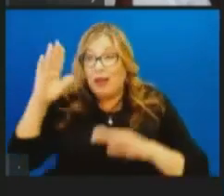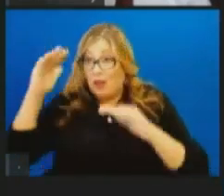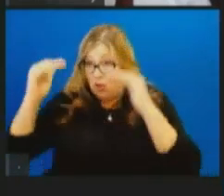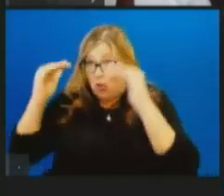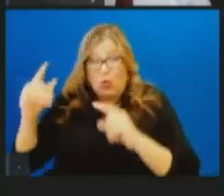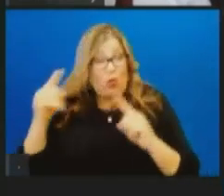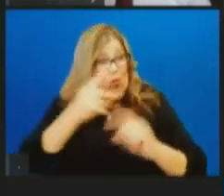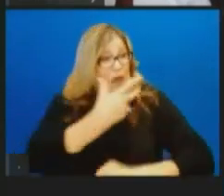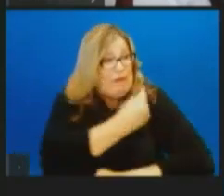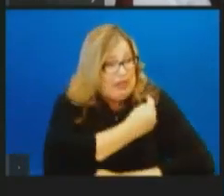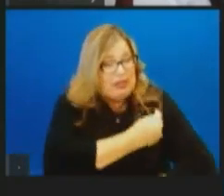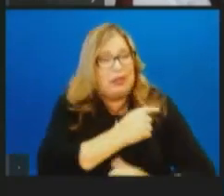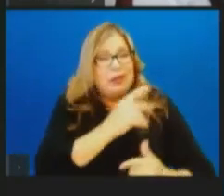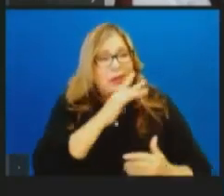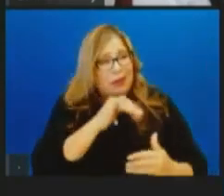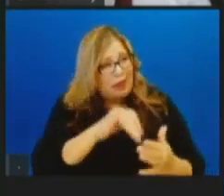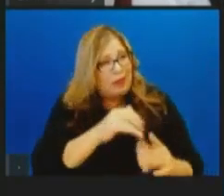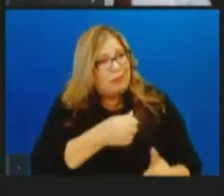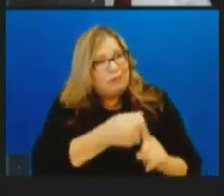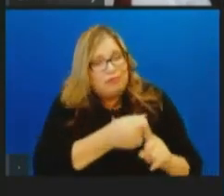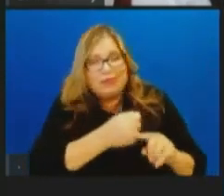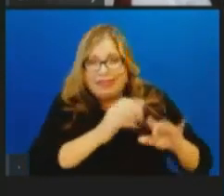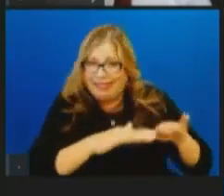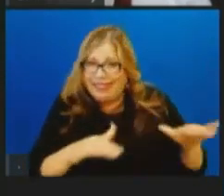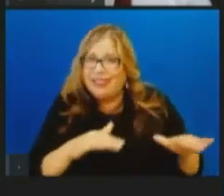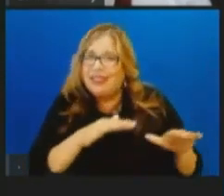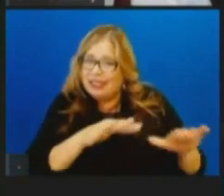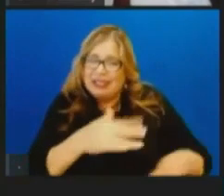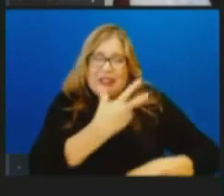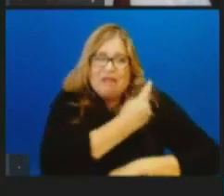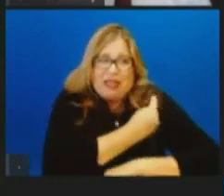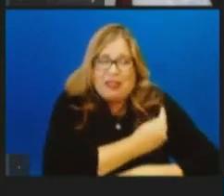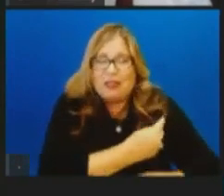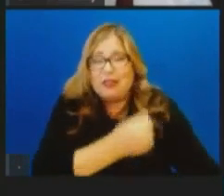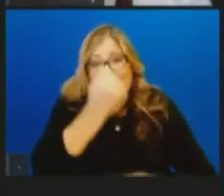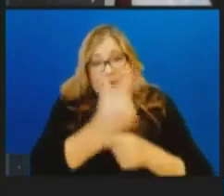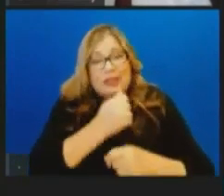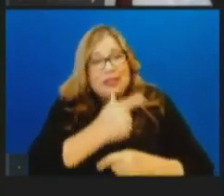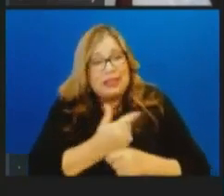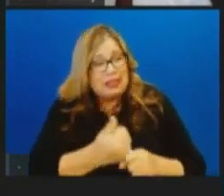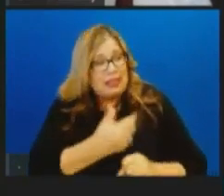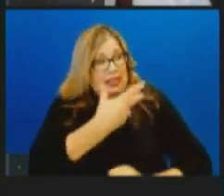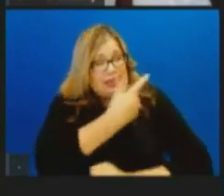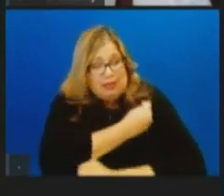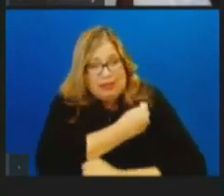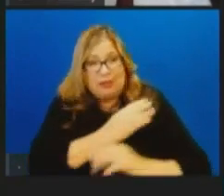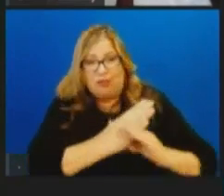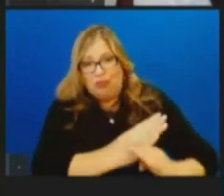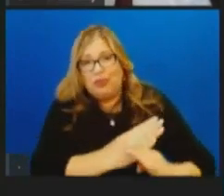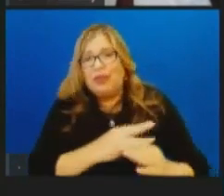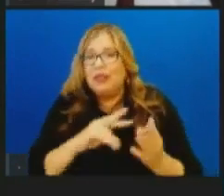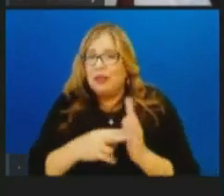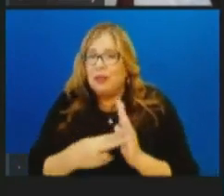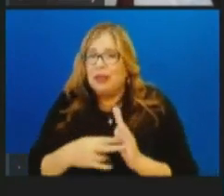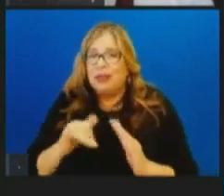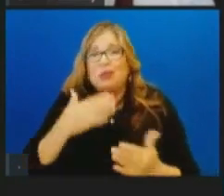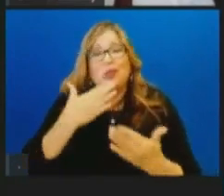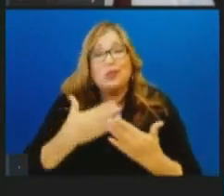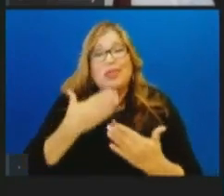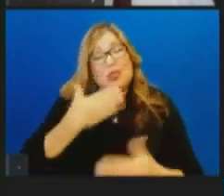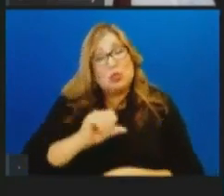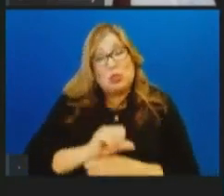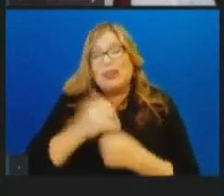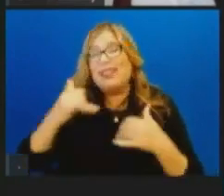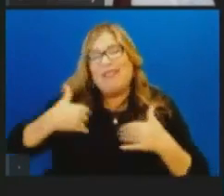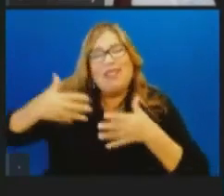that supports the other kids and their siblings. And this has been a tremendous work. We still have work to do. I'm not dismissing that,